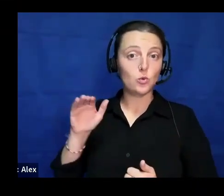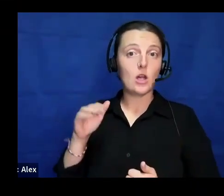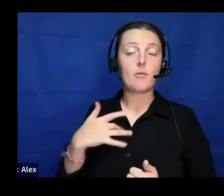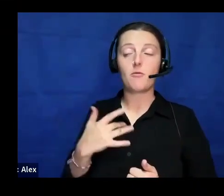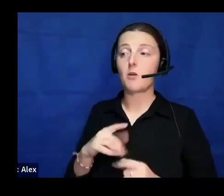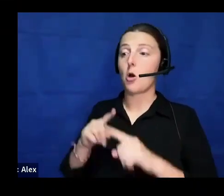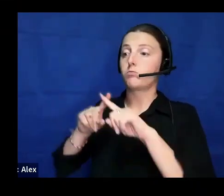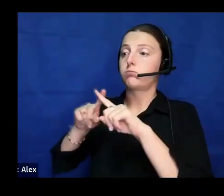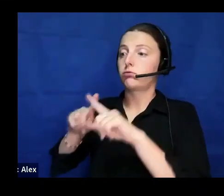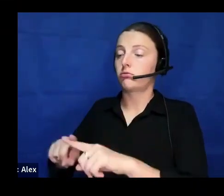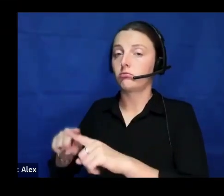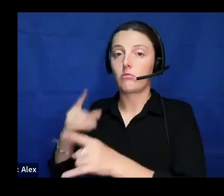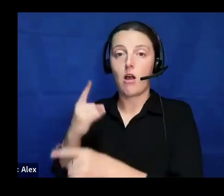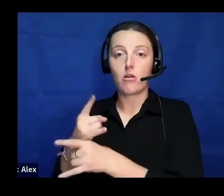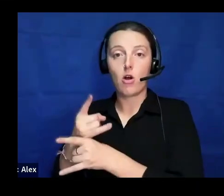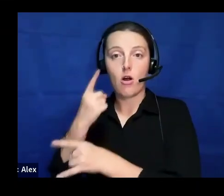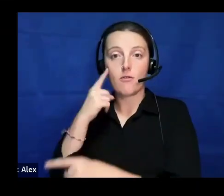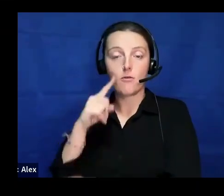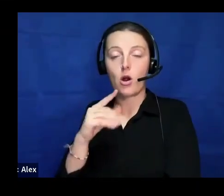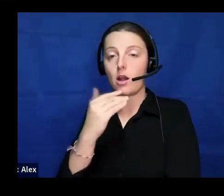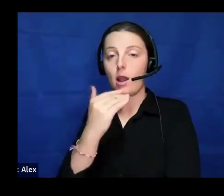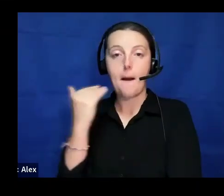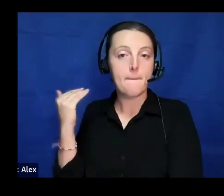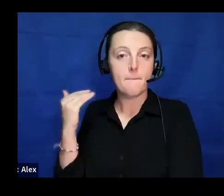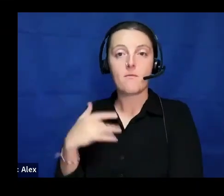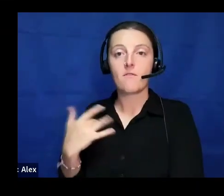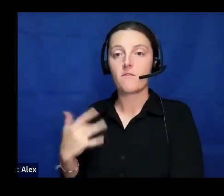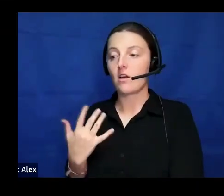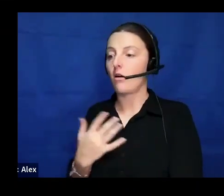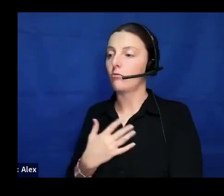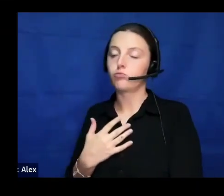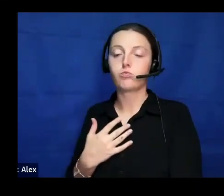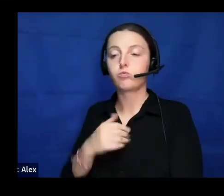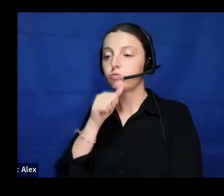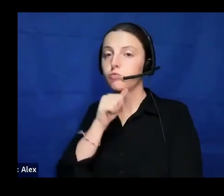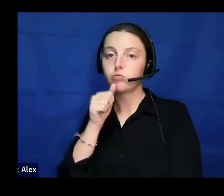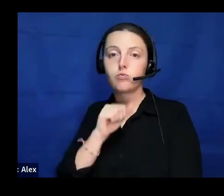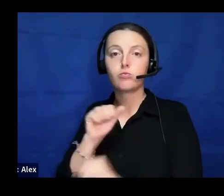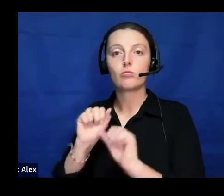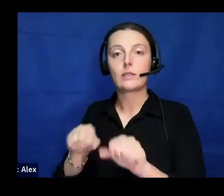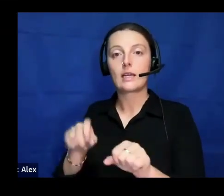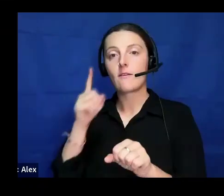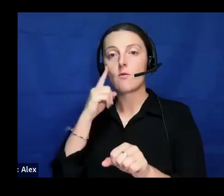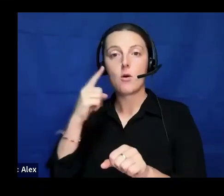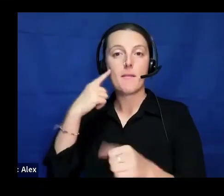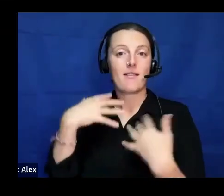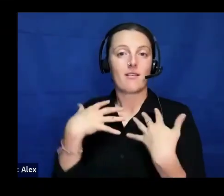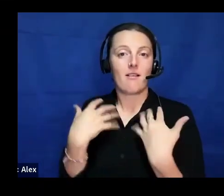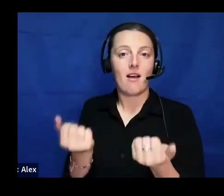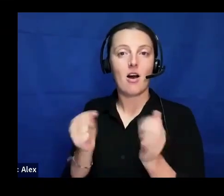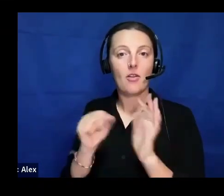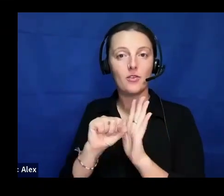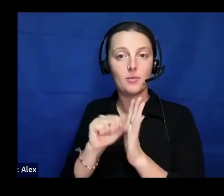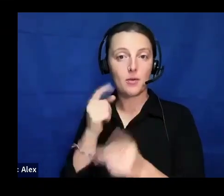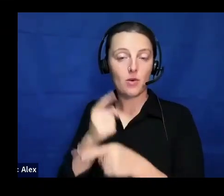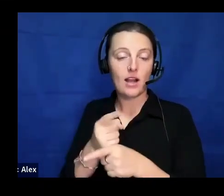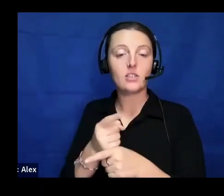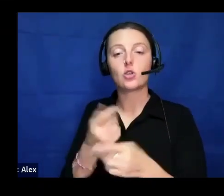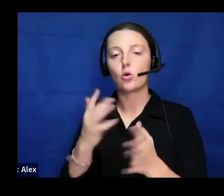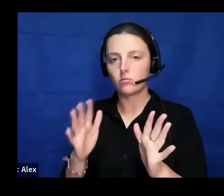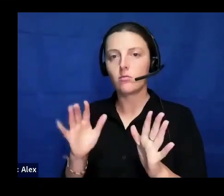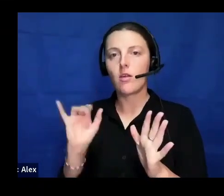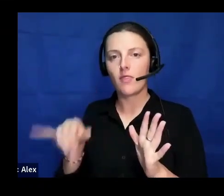coping mechanism, right, to deal with some of these challenging mental health symptoms. So learning how to move away from those harmful